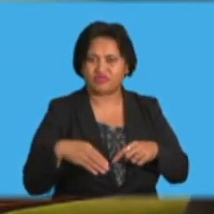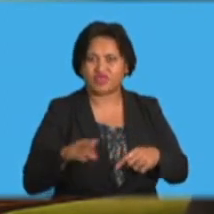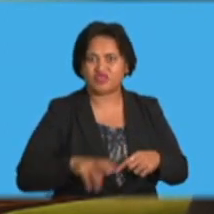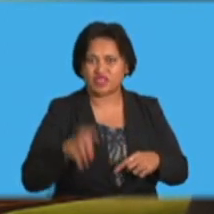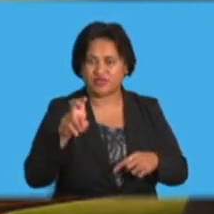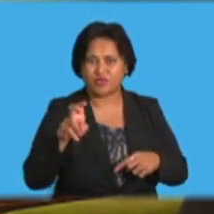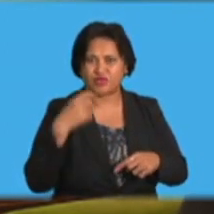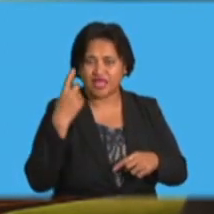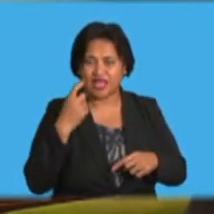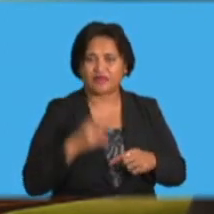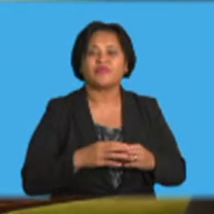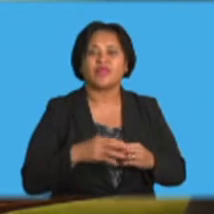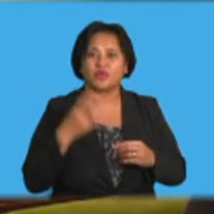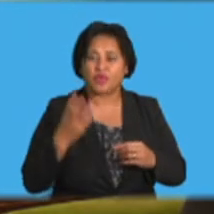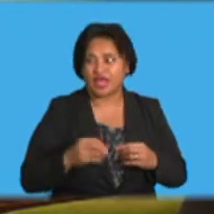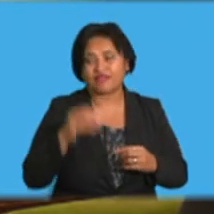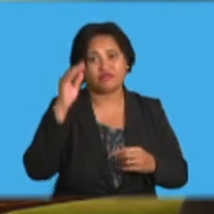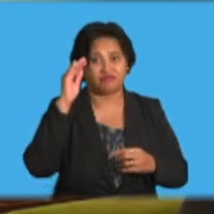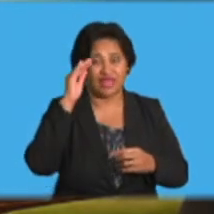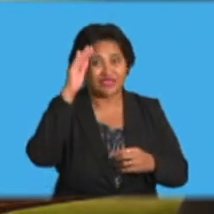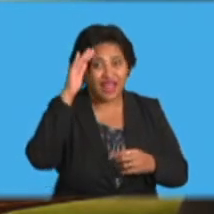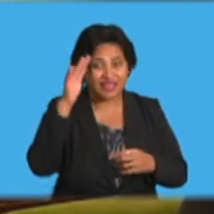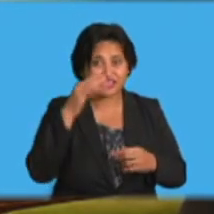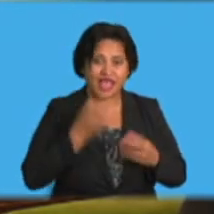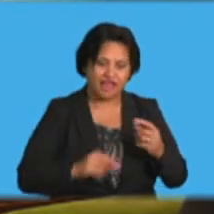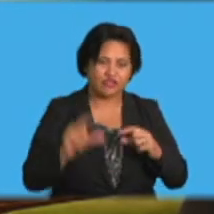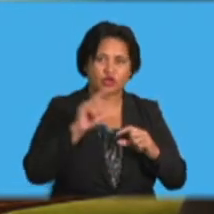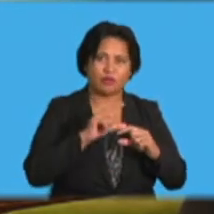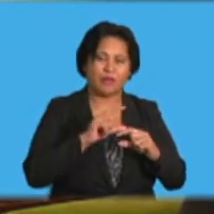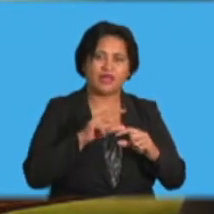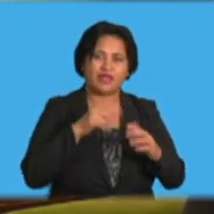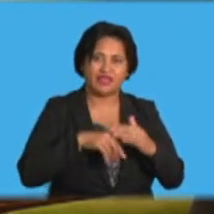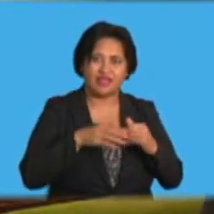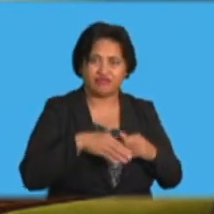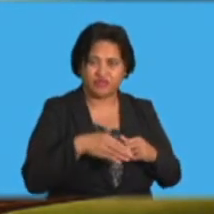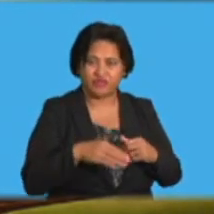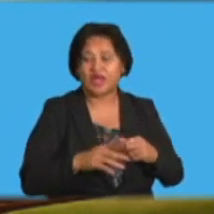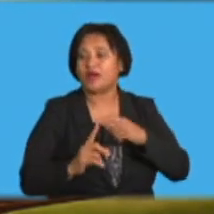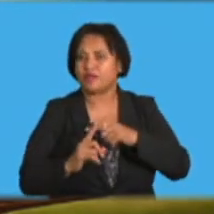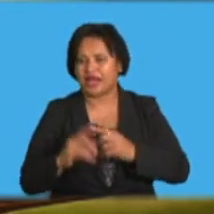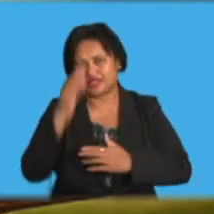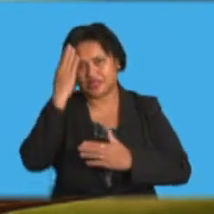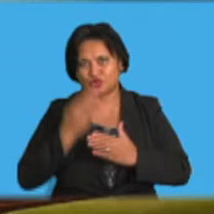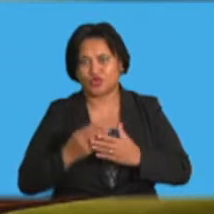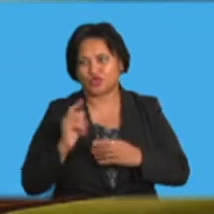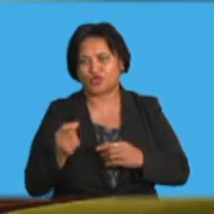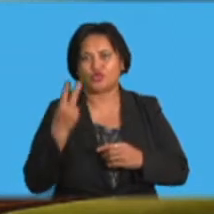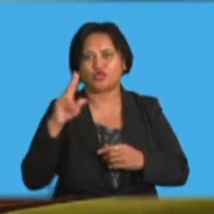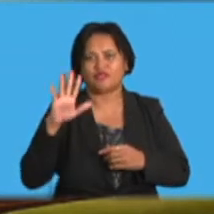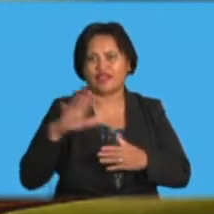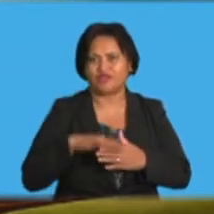183,826 adults receiving a $50 top-up, and another 18,542 students topped up with $25, Madam